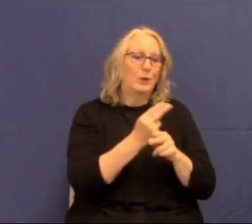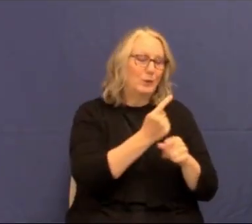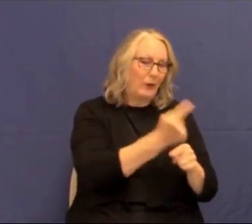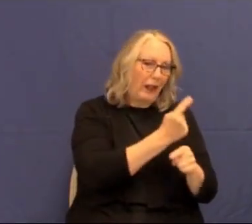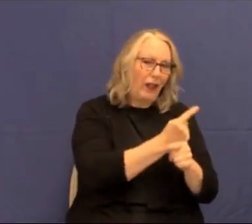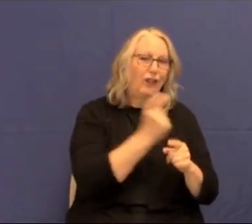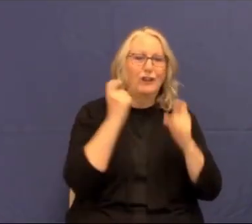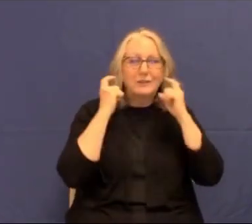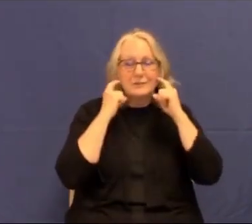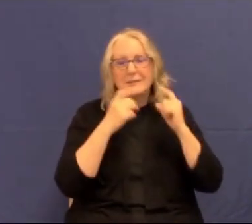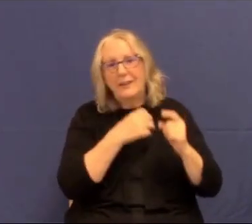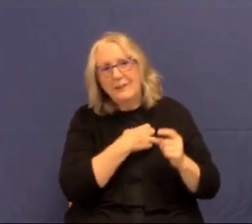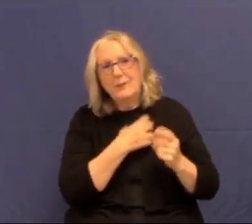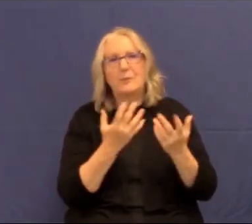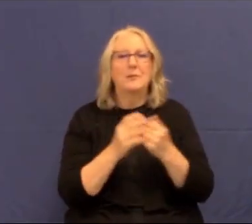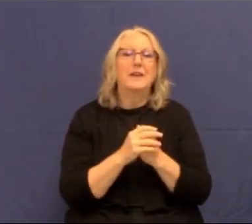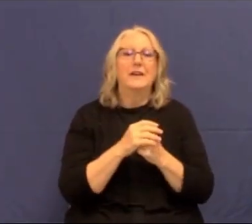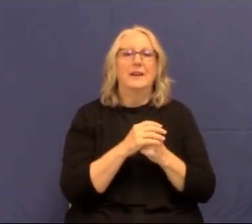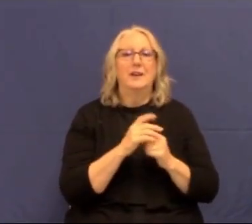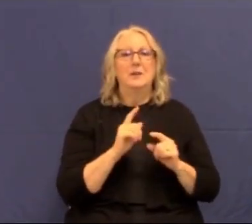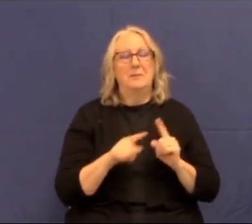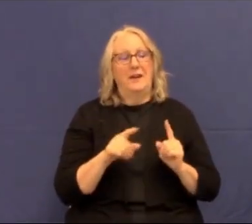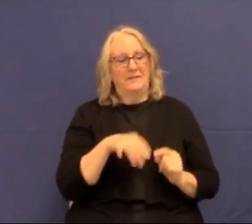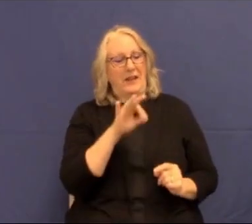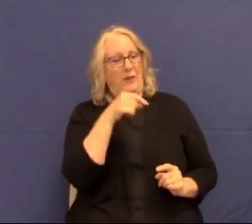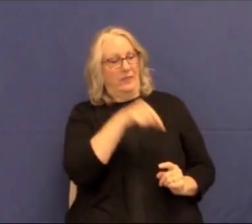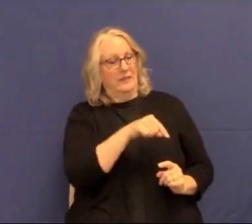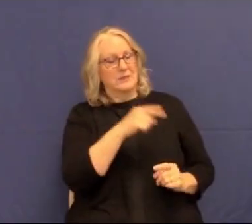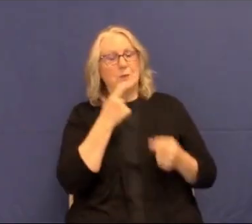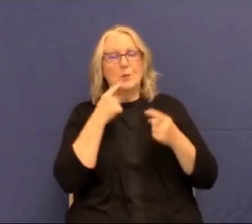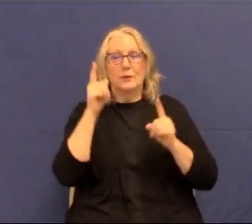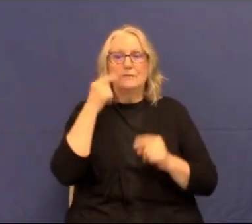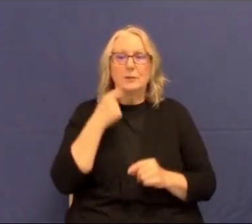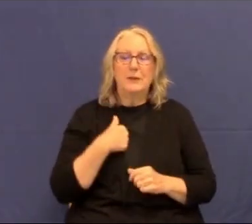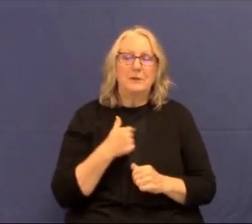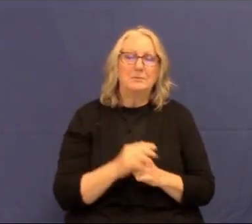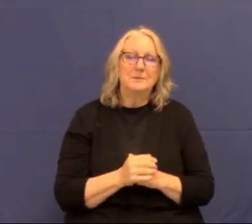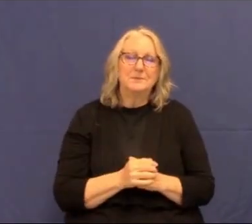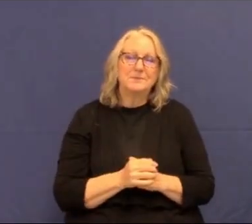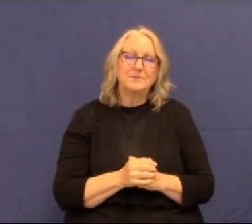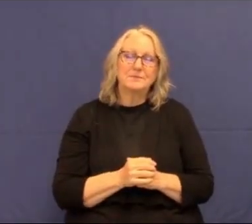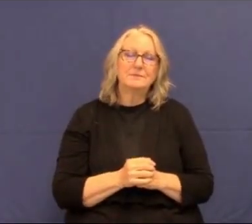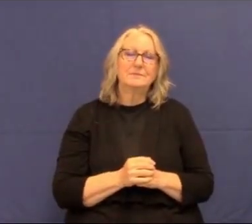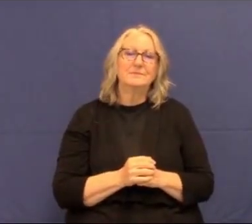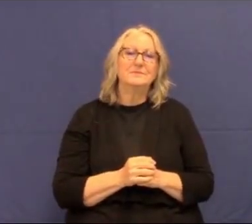I can't use a regular stethoscope. So this is like a tool that's worked for me. Um,